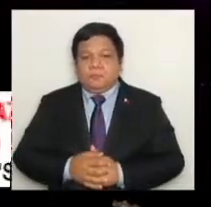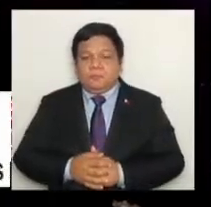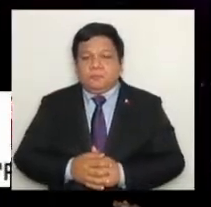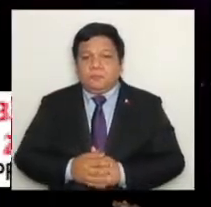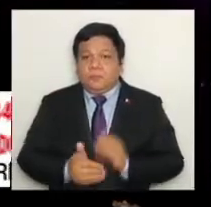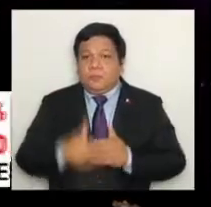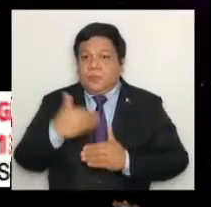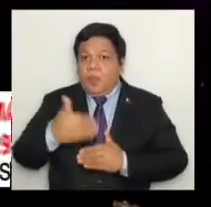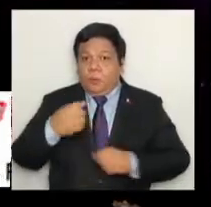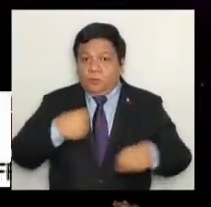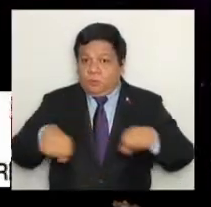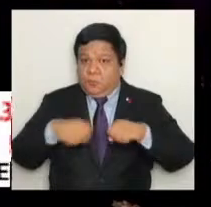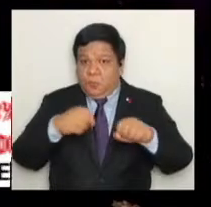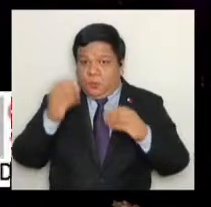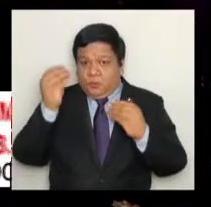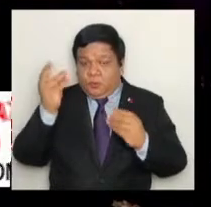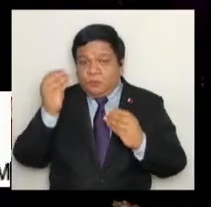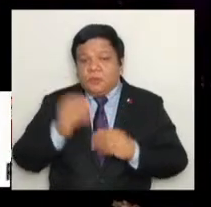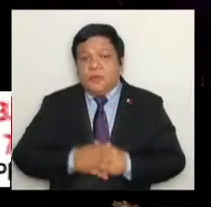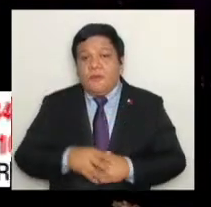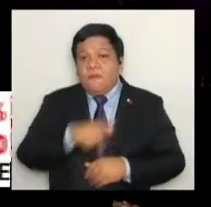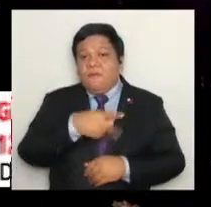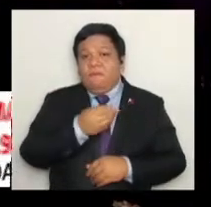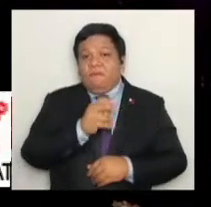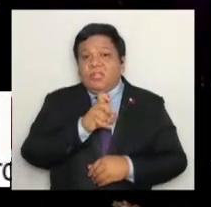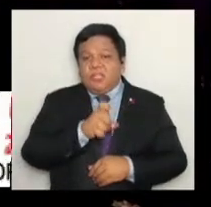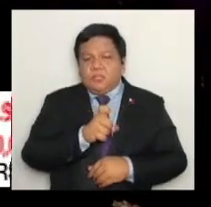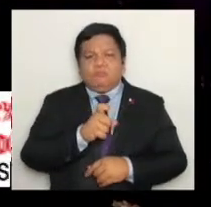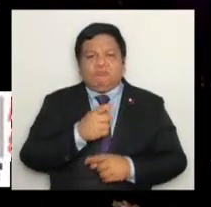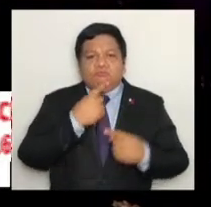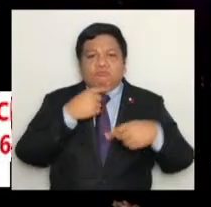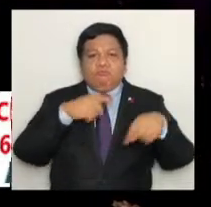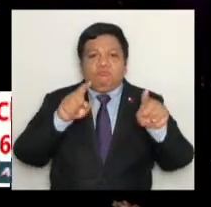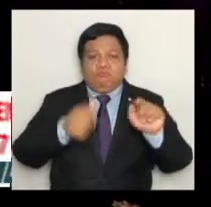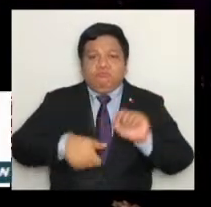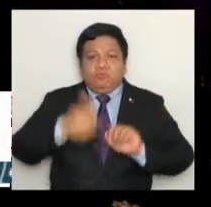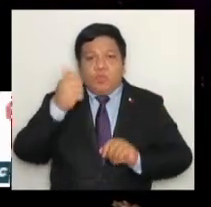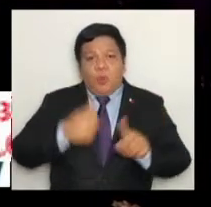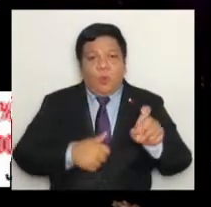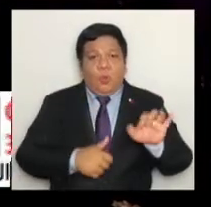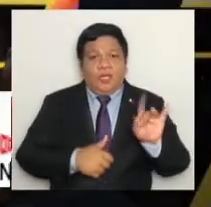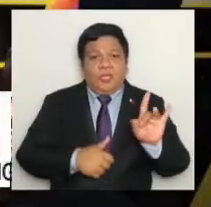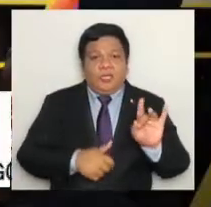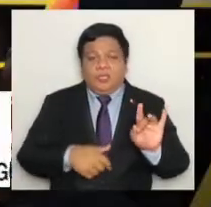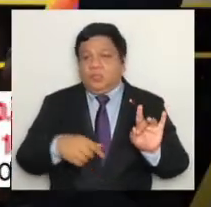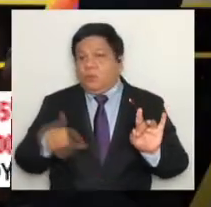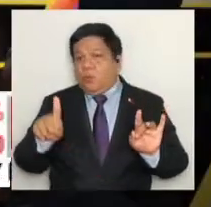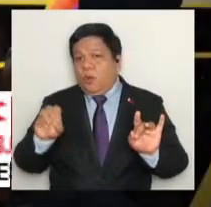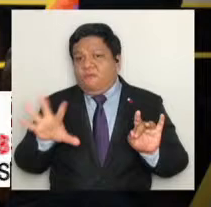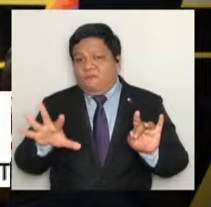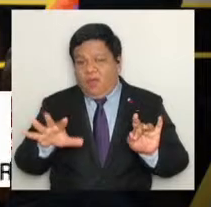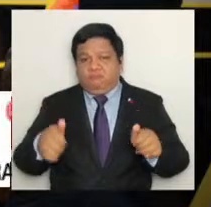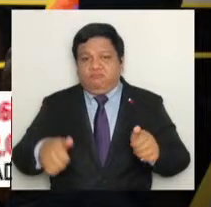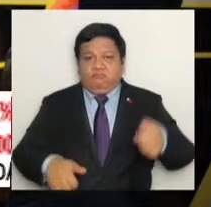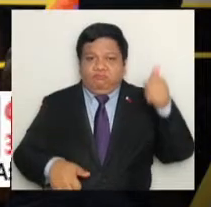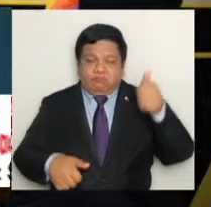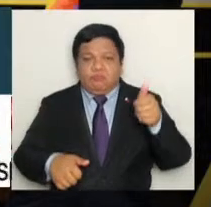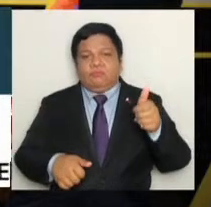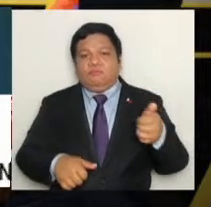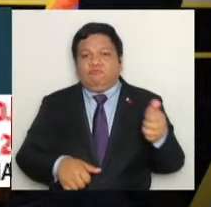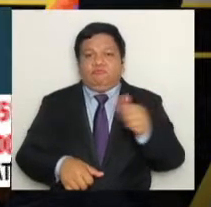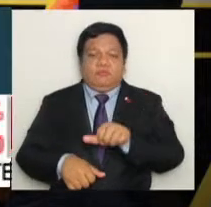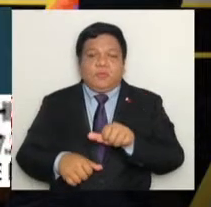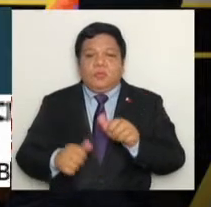In sports, the Phoenix Suns coasted to a 118-105 victory in Game 1 of their NBA Finals matchup with